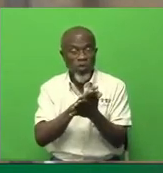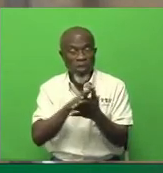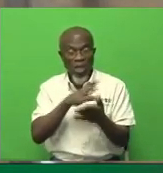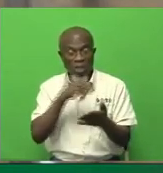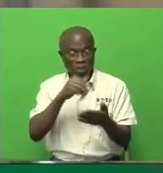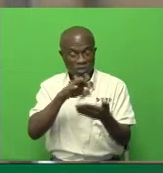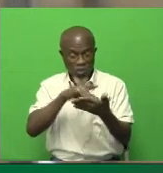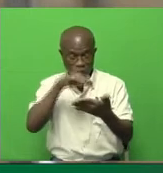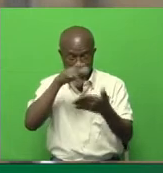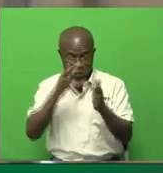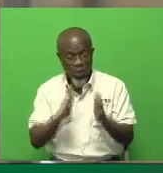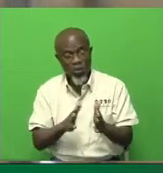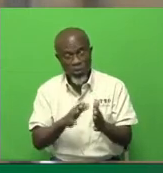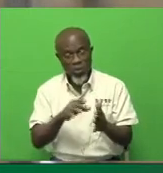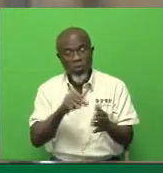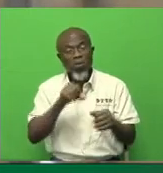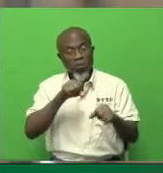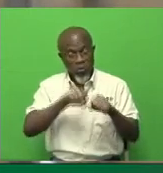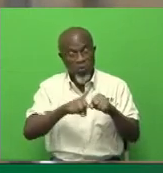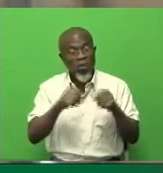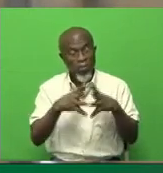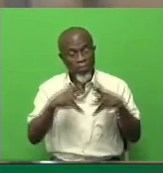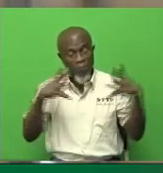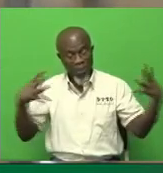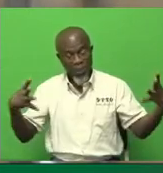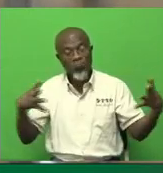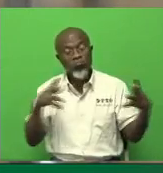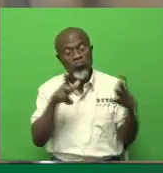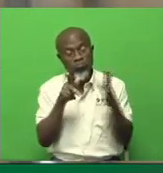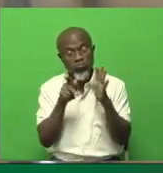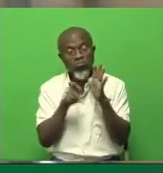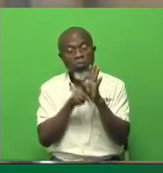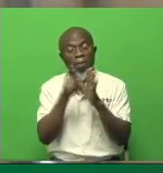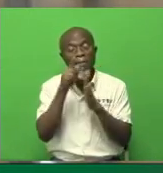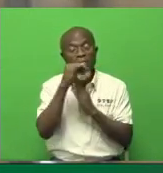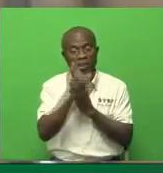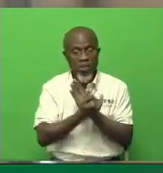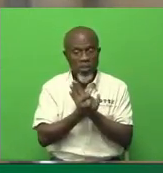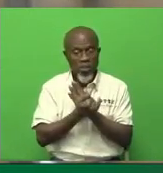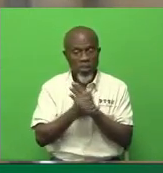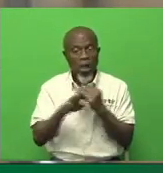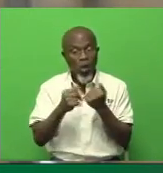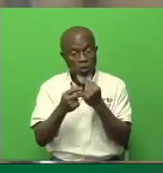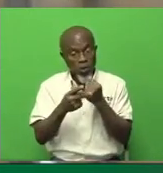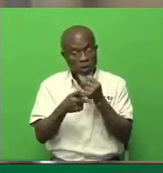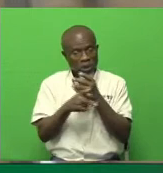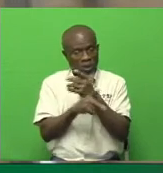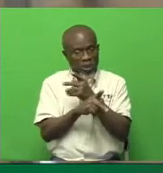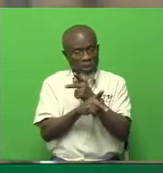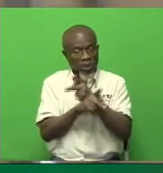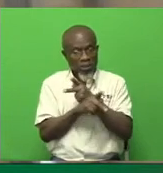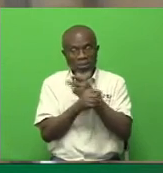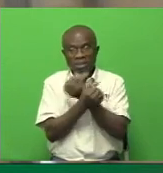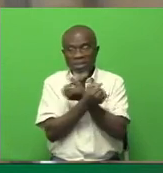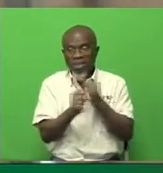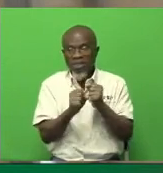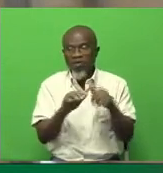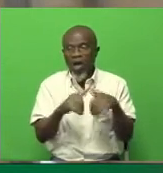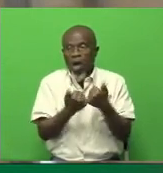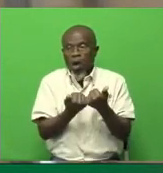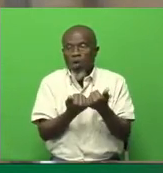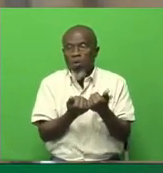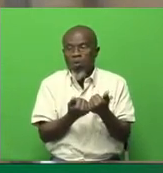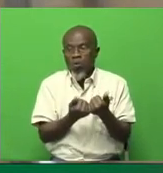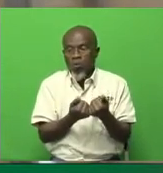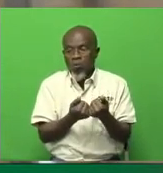very important is a huge project the security of the data is also Paramount and so we have been working hand